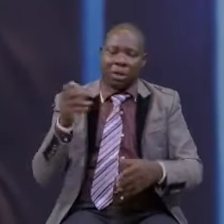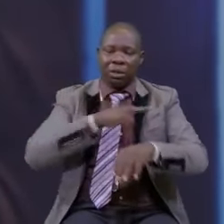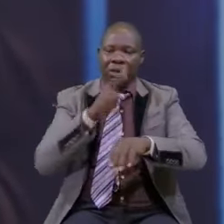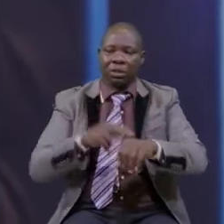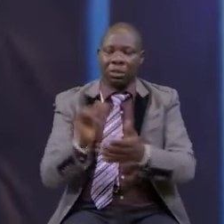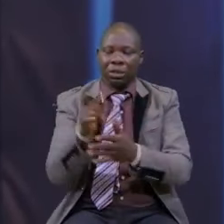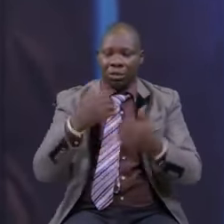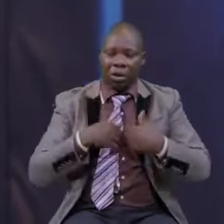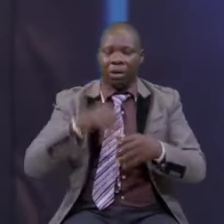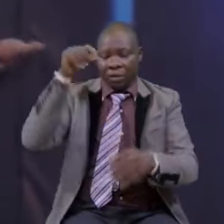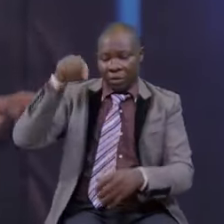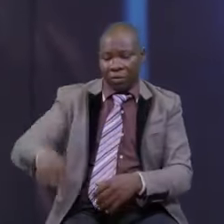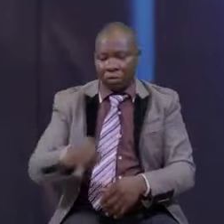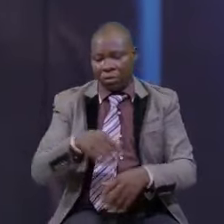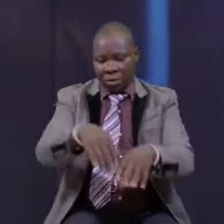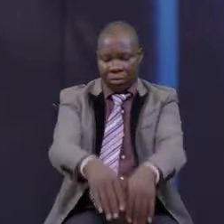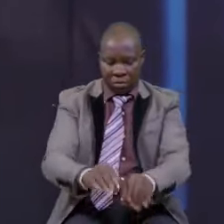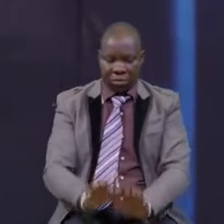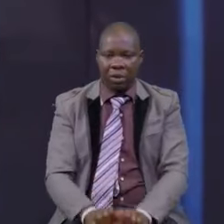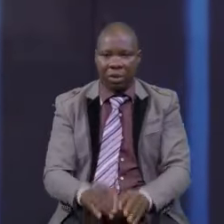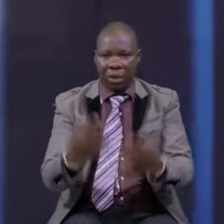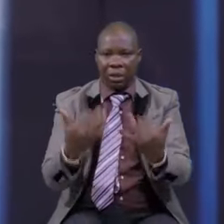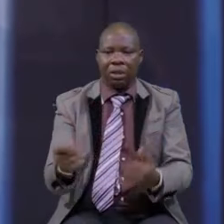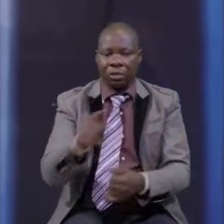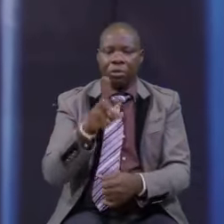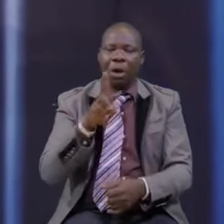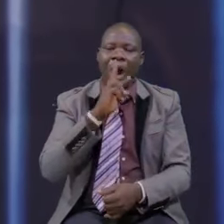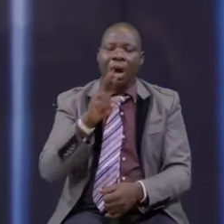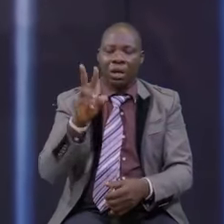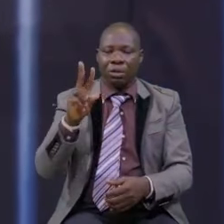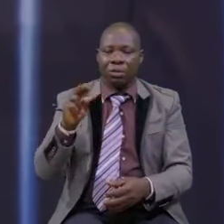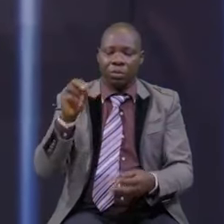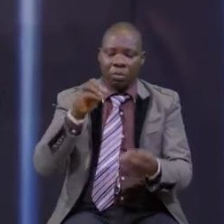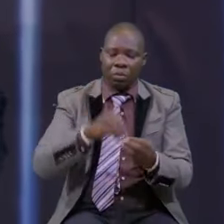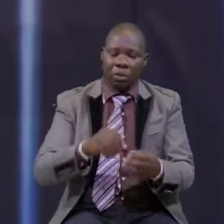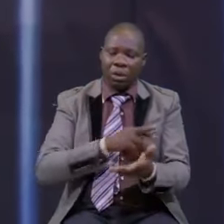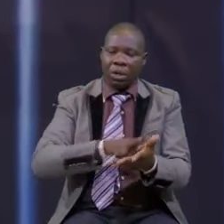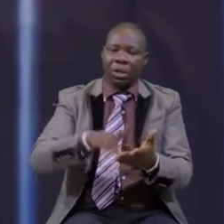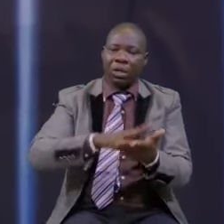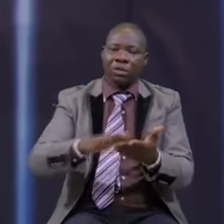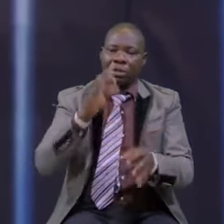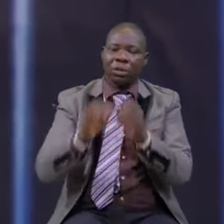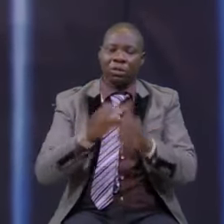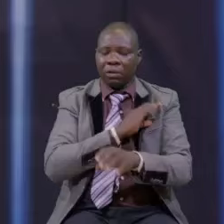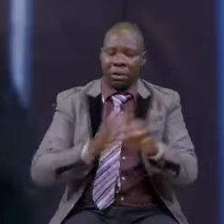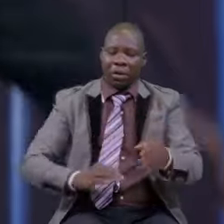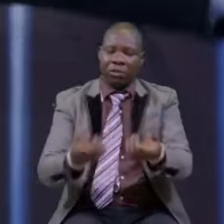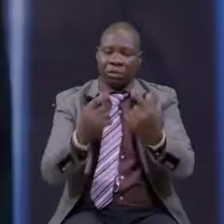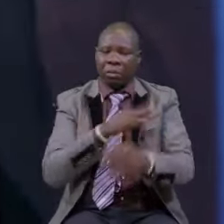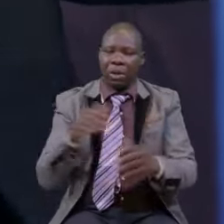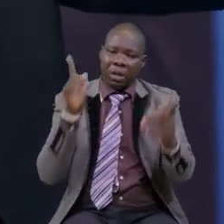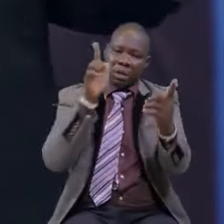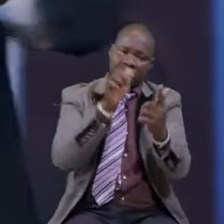and we are buried. Now you are no more righteous. If Christ comes and meets you in that condition, you'll not